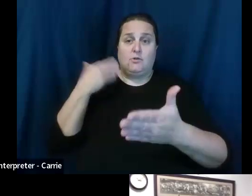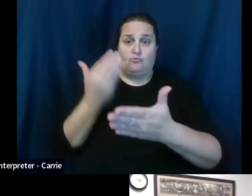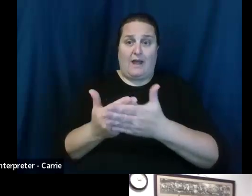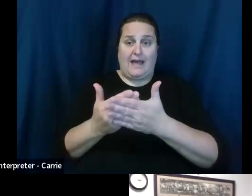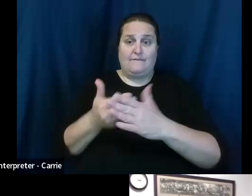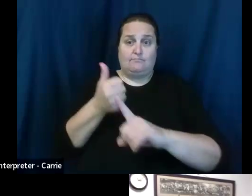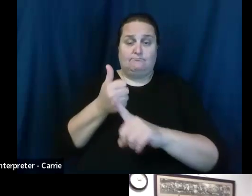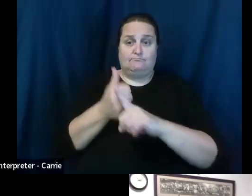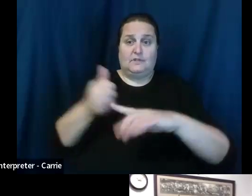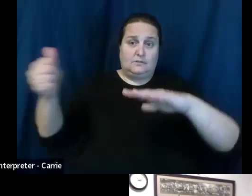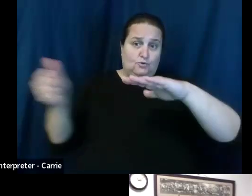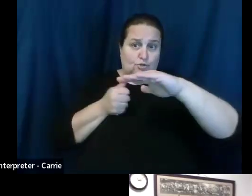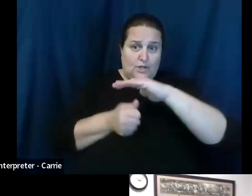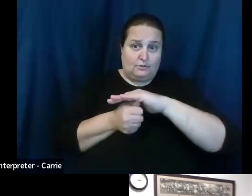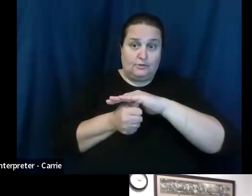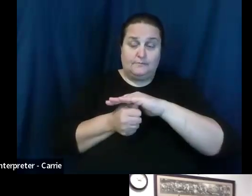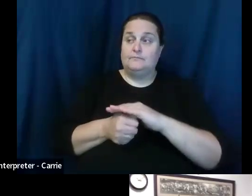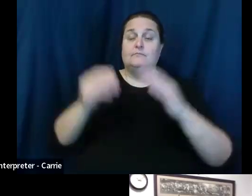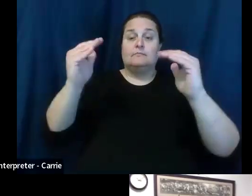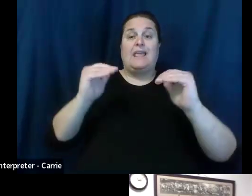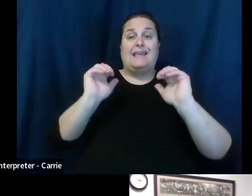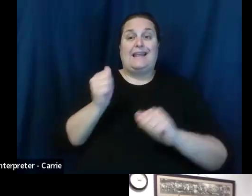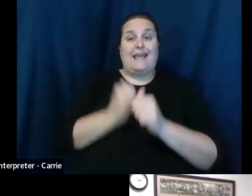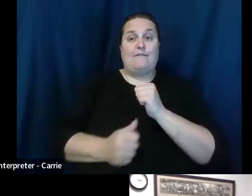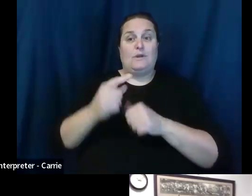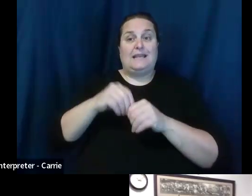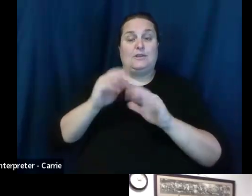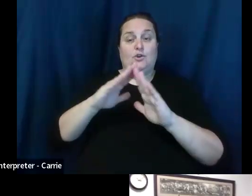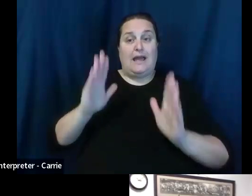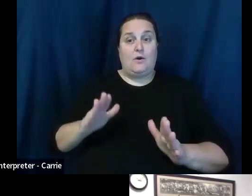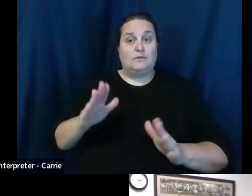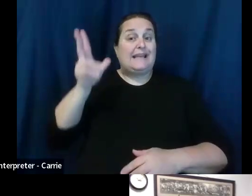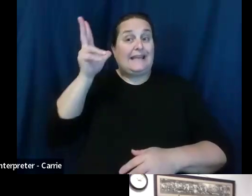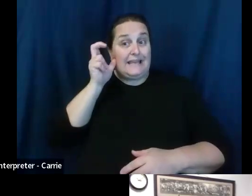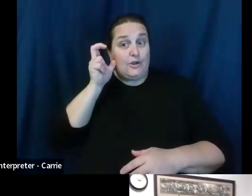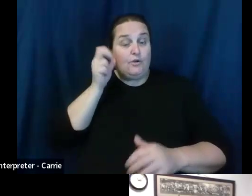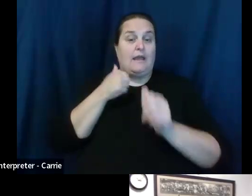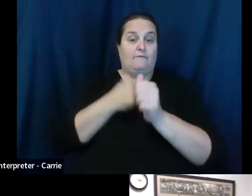Can you and everyone in your home hear and follow directions and information from others?